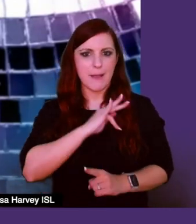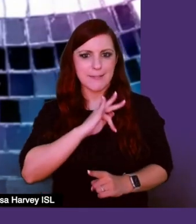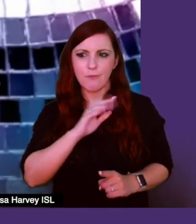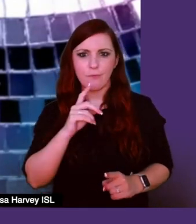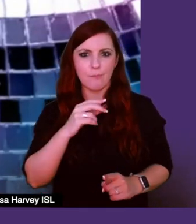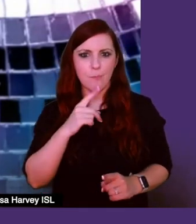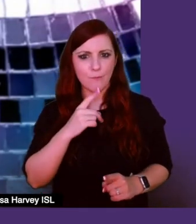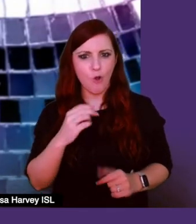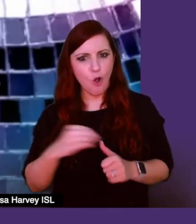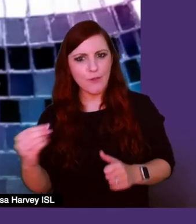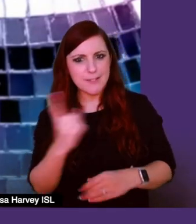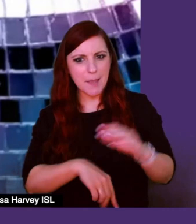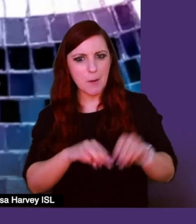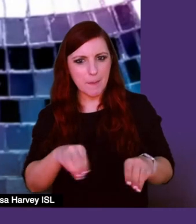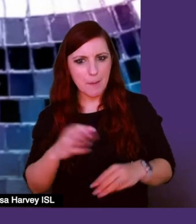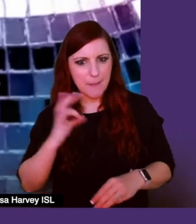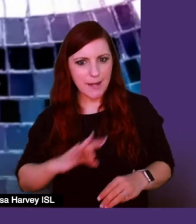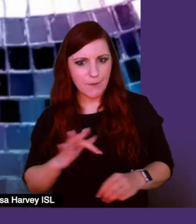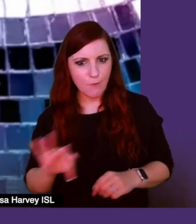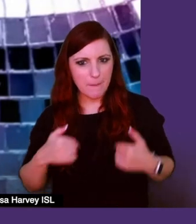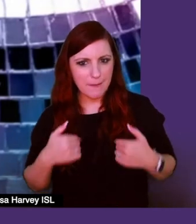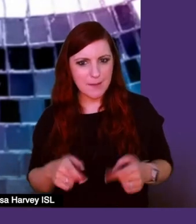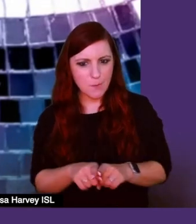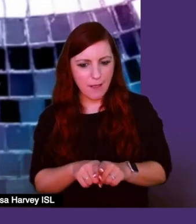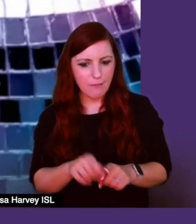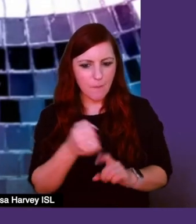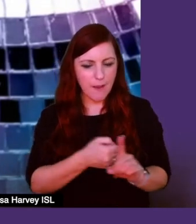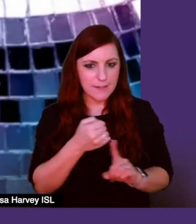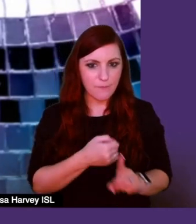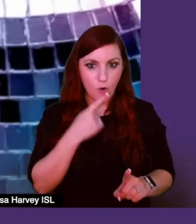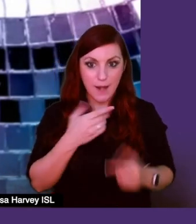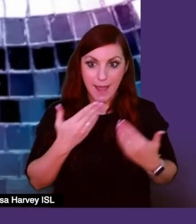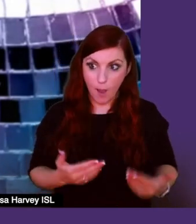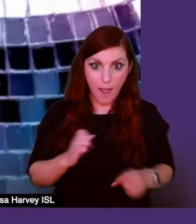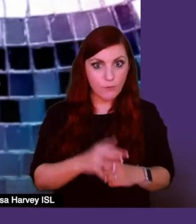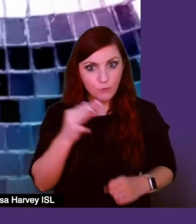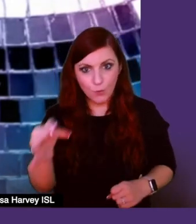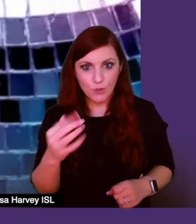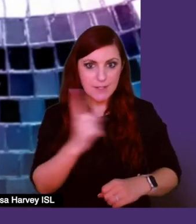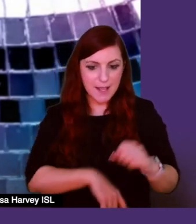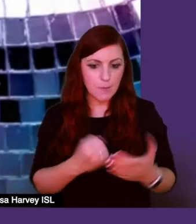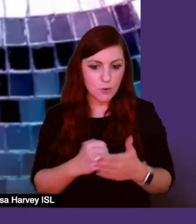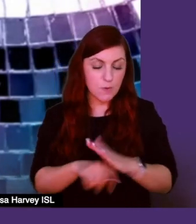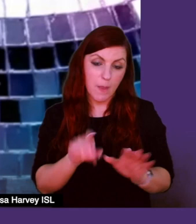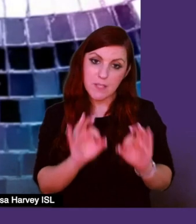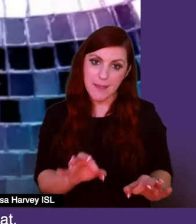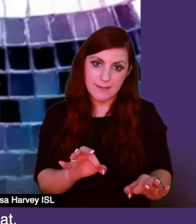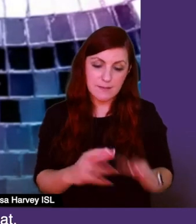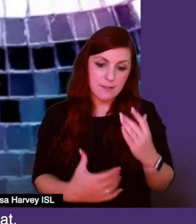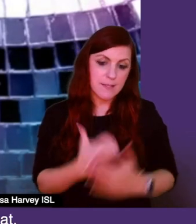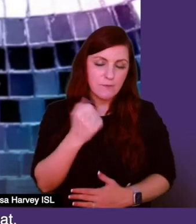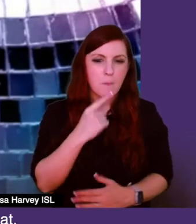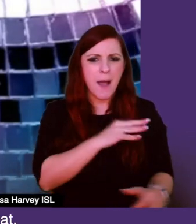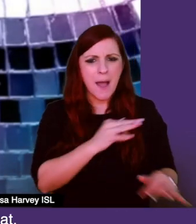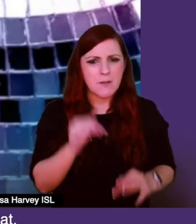doing it for every single disabled person that was studying there and will be studying there in the future. So that was amazing. But